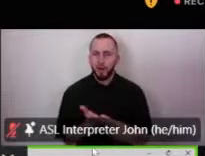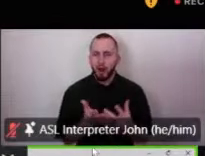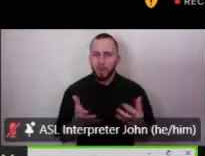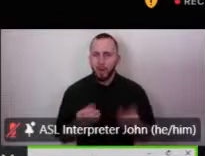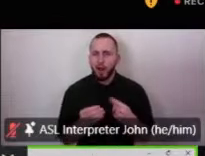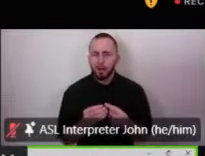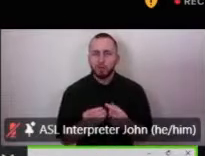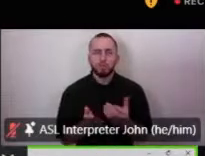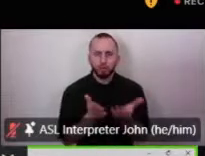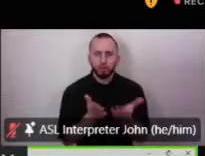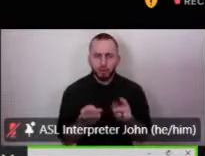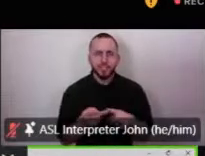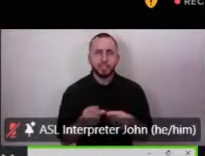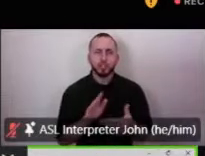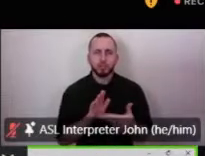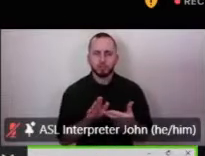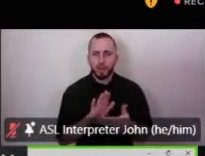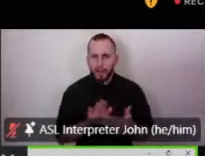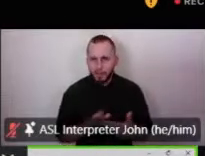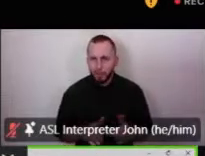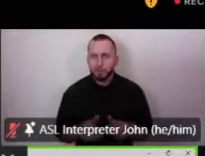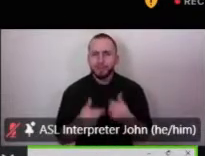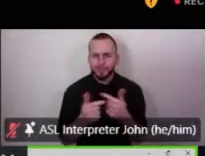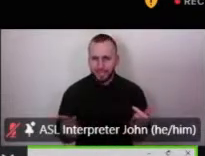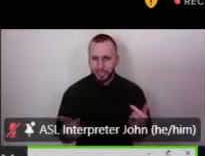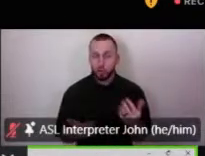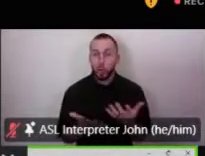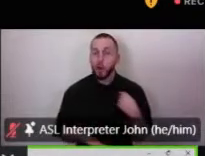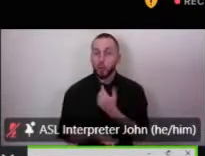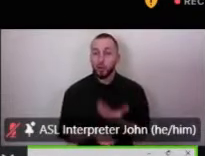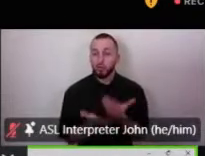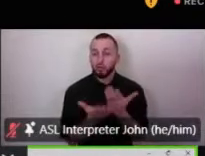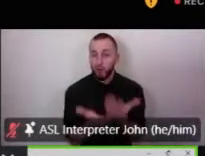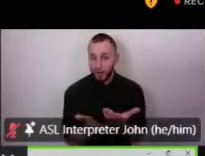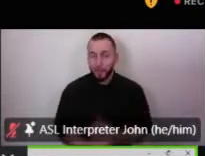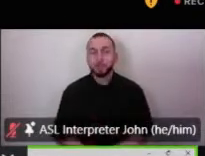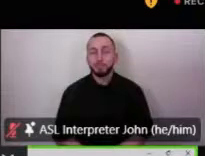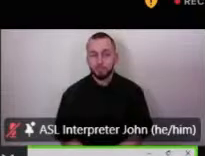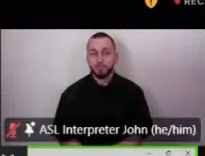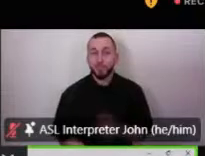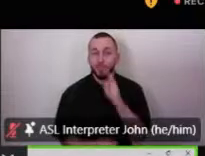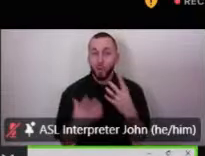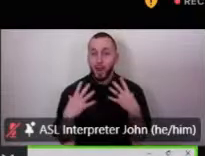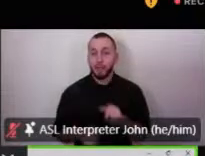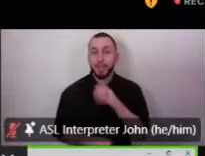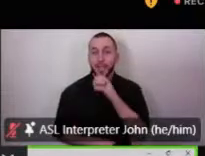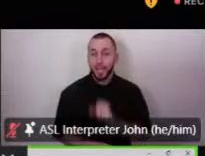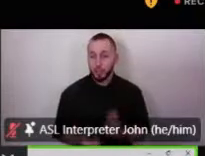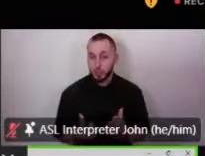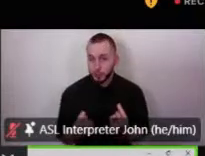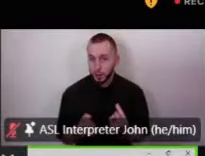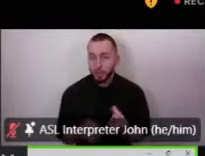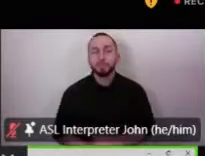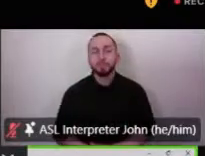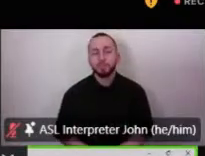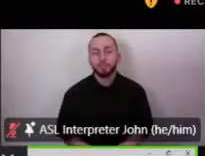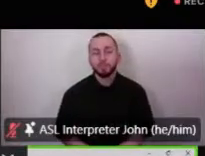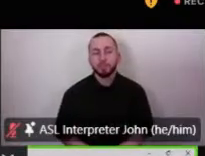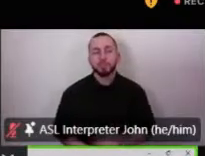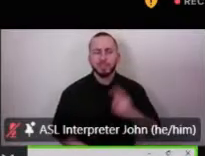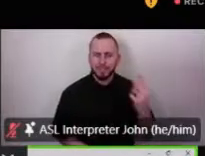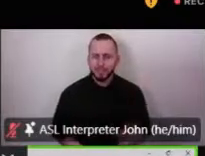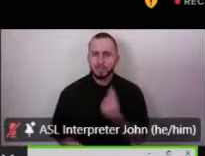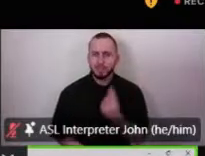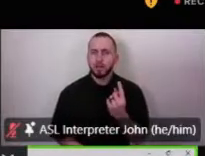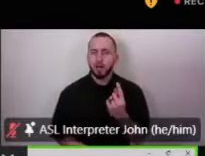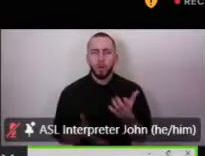and kind of what we recommend, diets that are recommended for healthy aging. And so something that I'm always asking myself